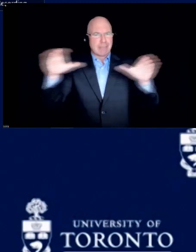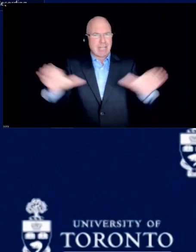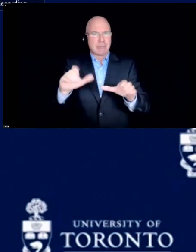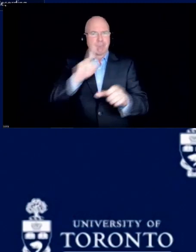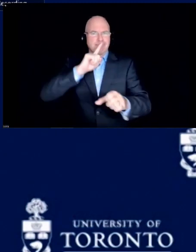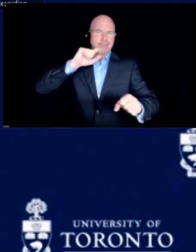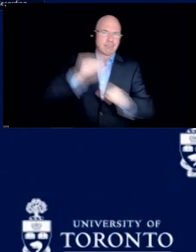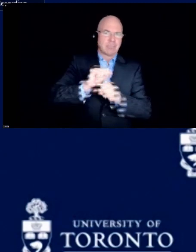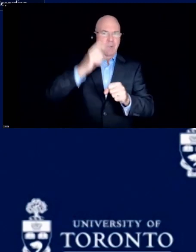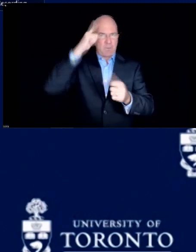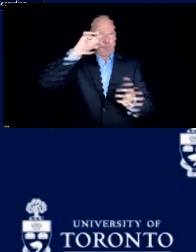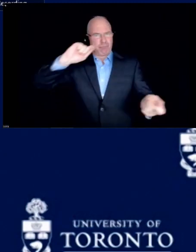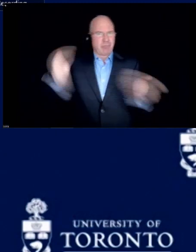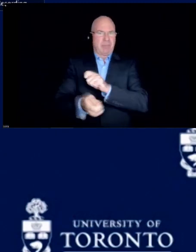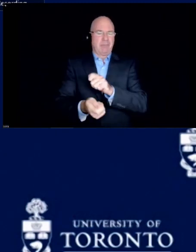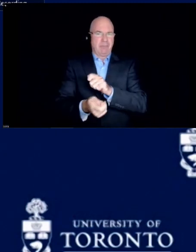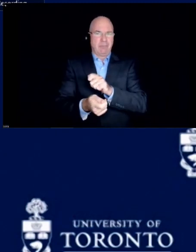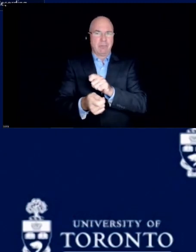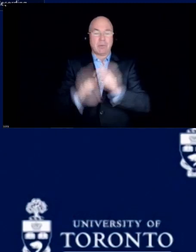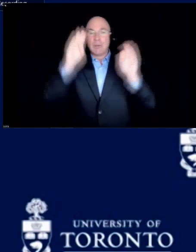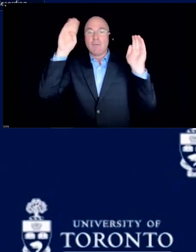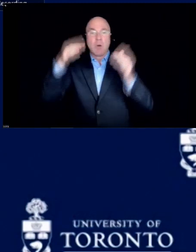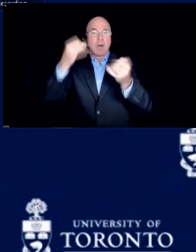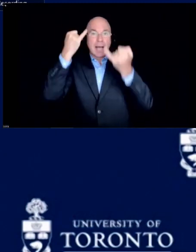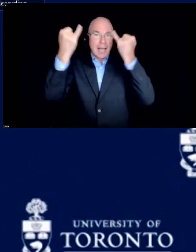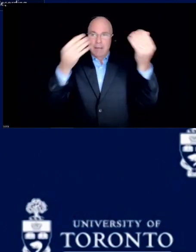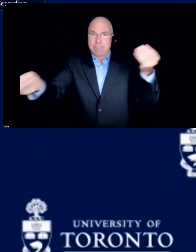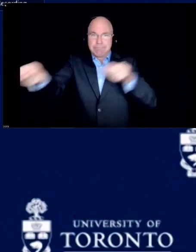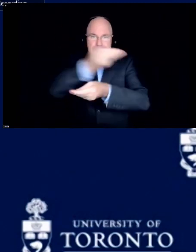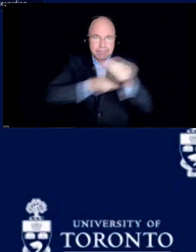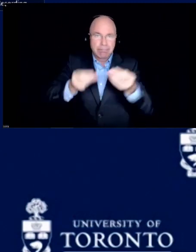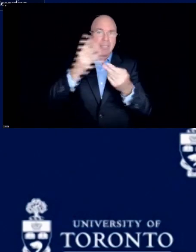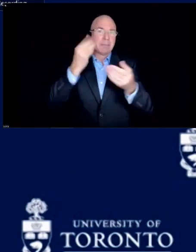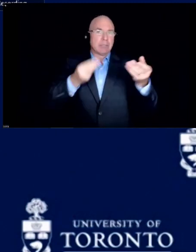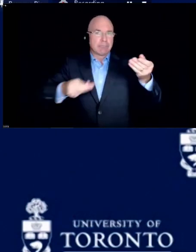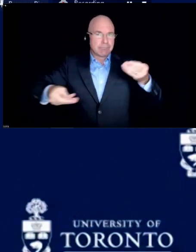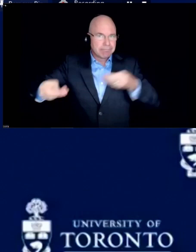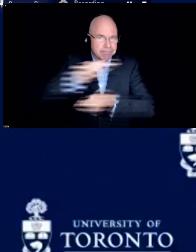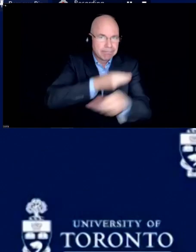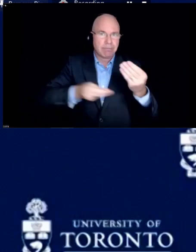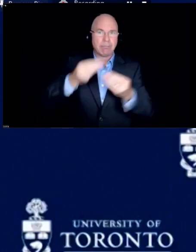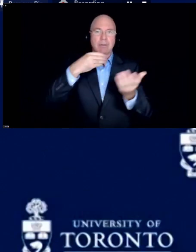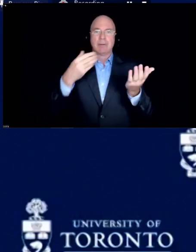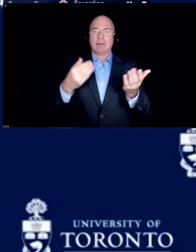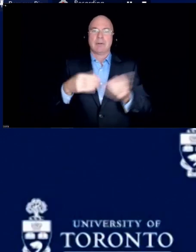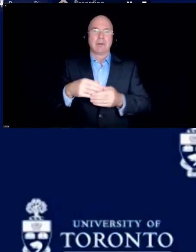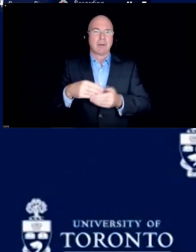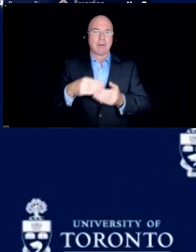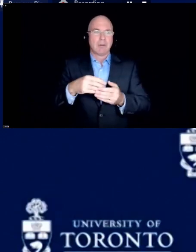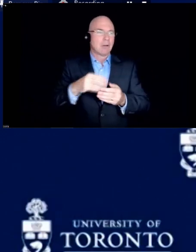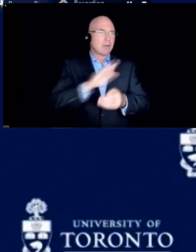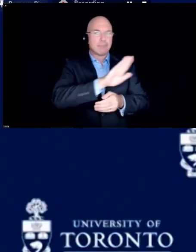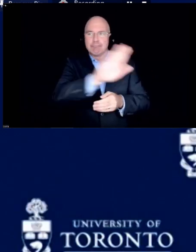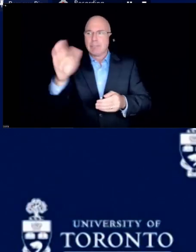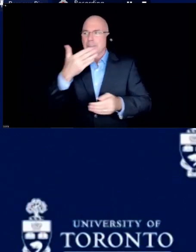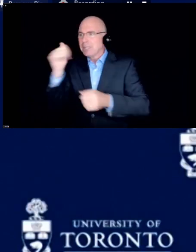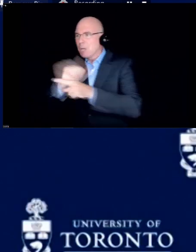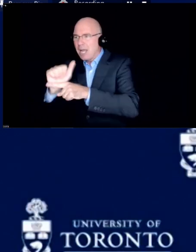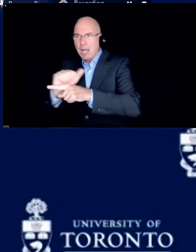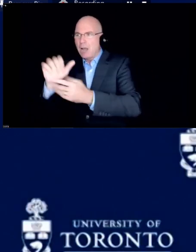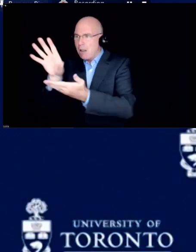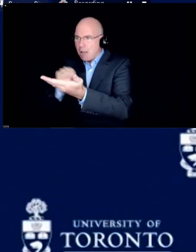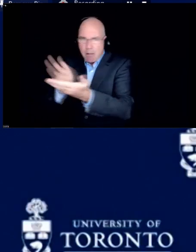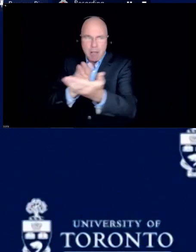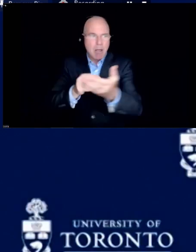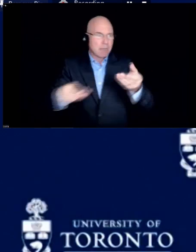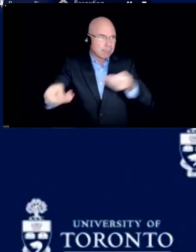our sector. We'll focus on sharing ideas and experiences, exploring and learning from best practices that would